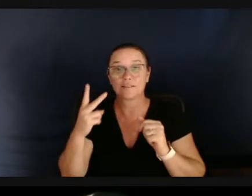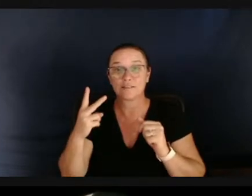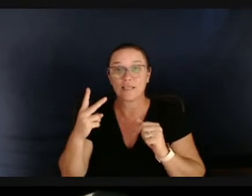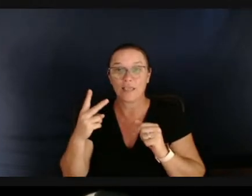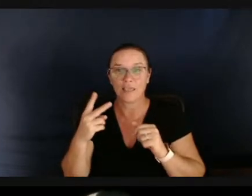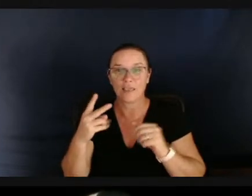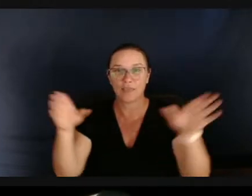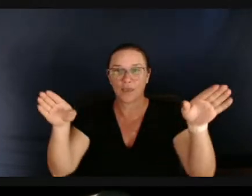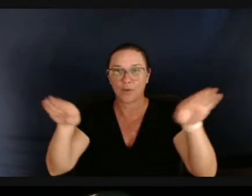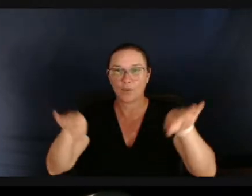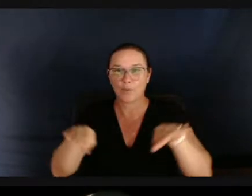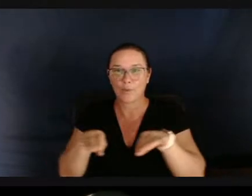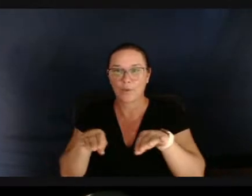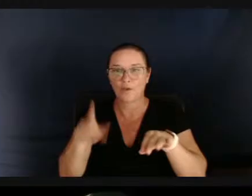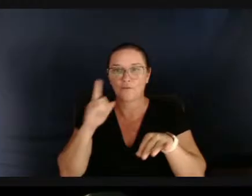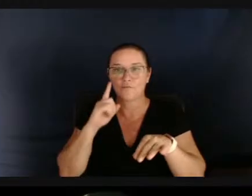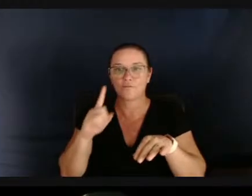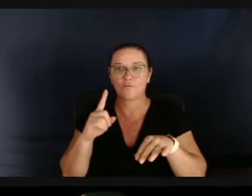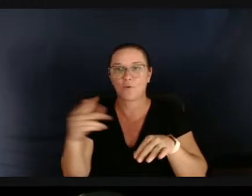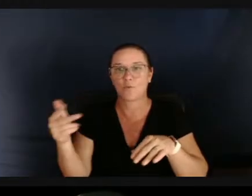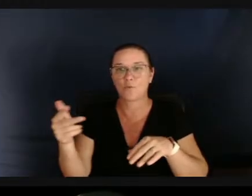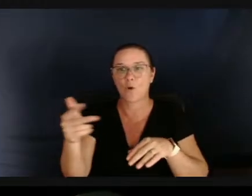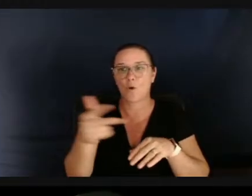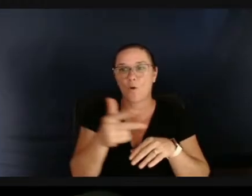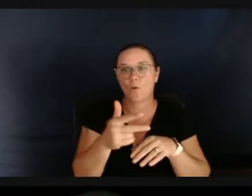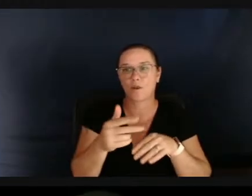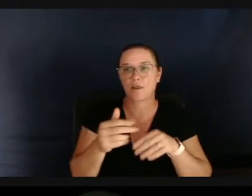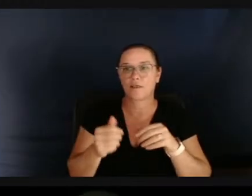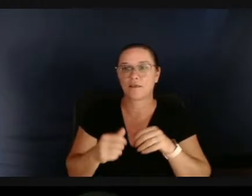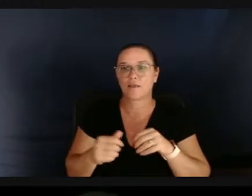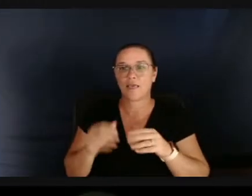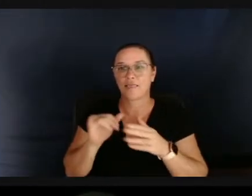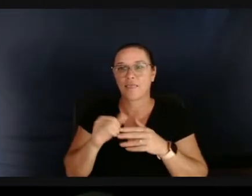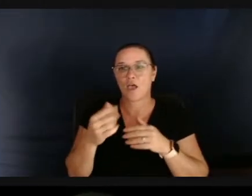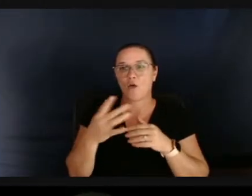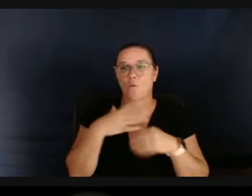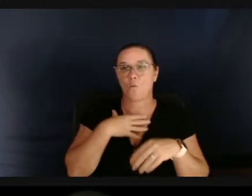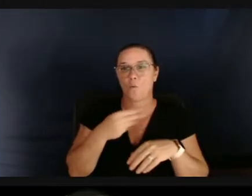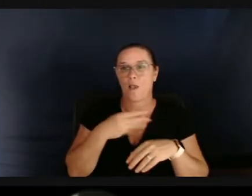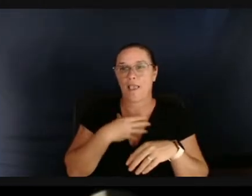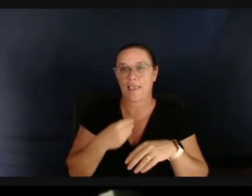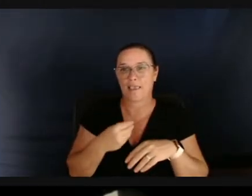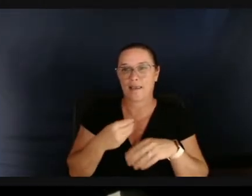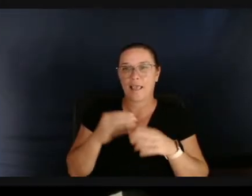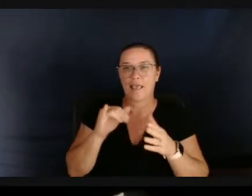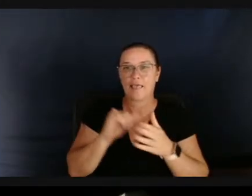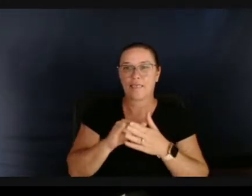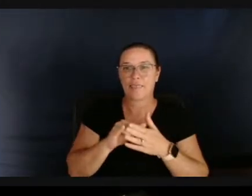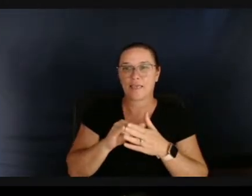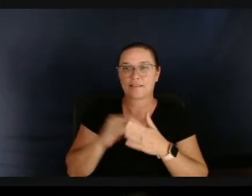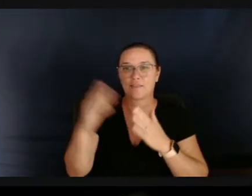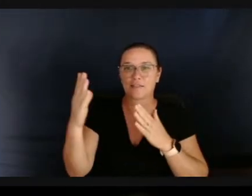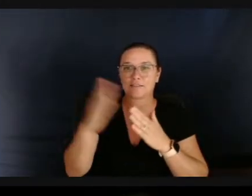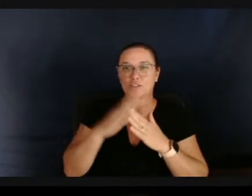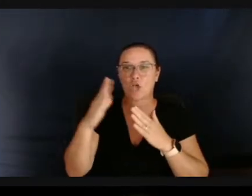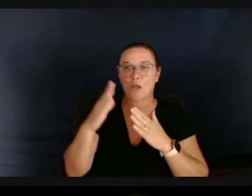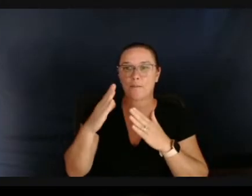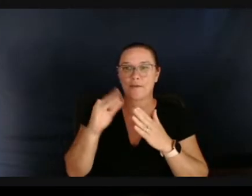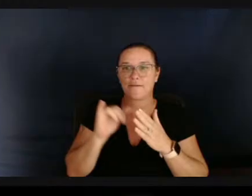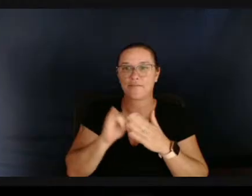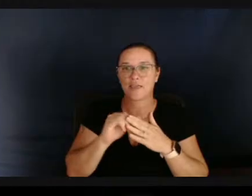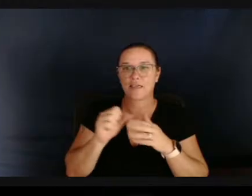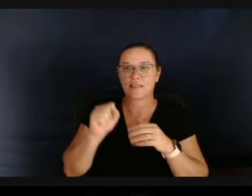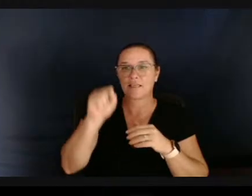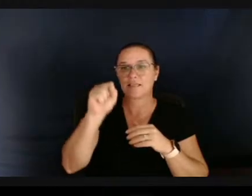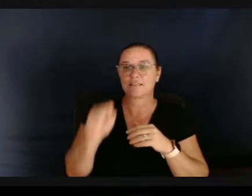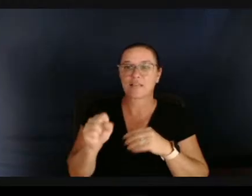there. But if you zoom it way in, they note that this little white speck right here, that's the top of that southwest rift